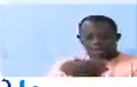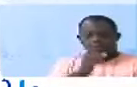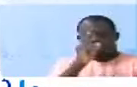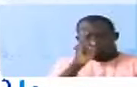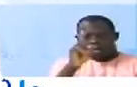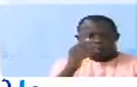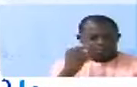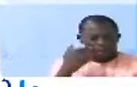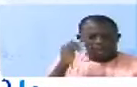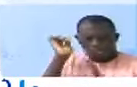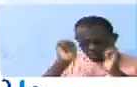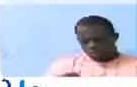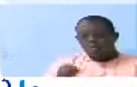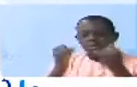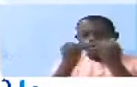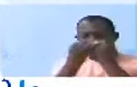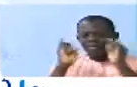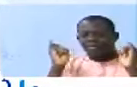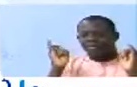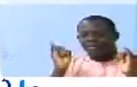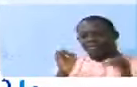will be